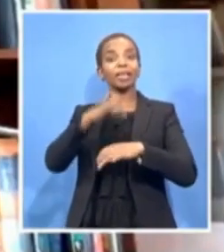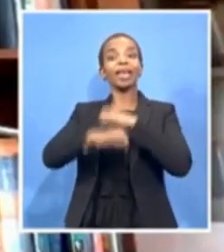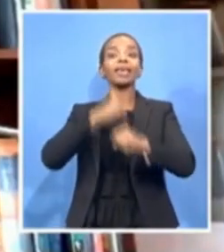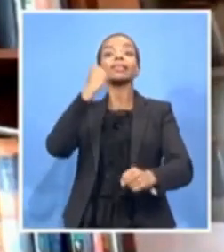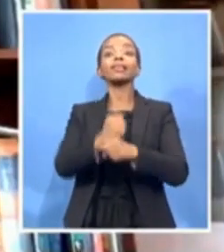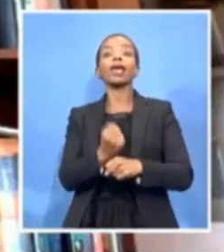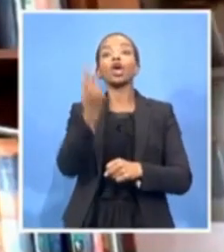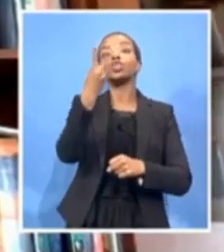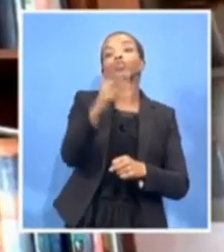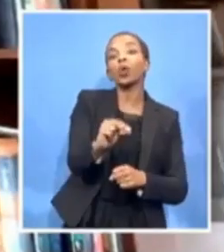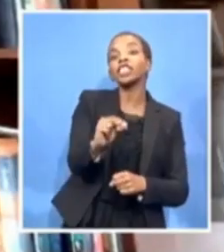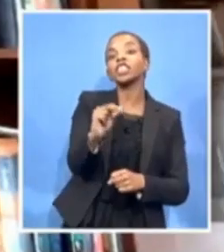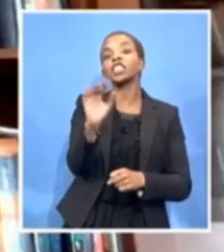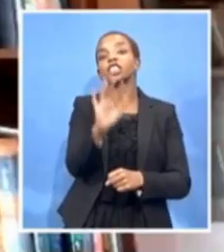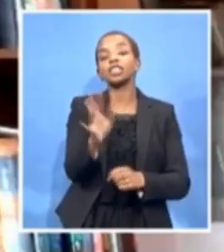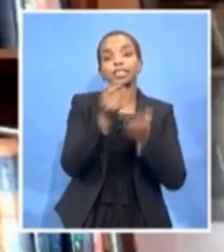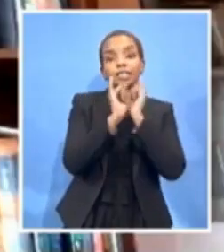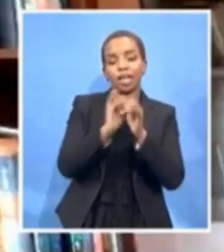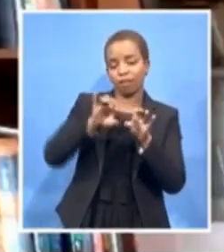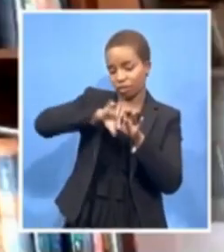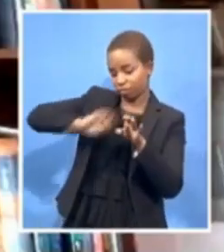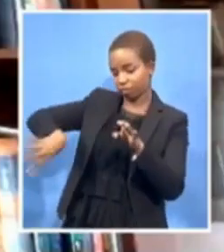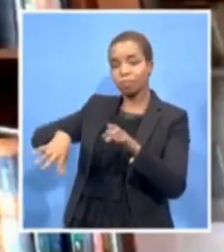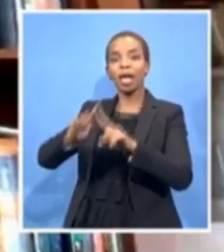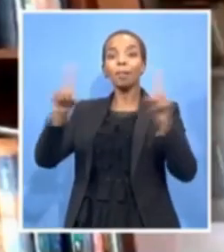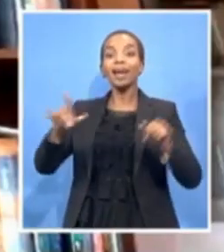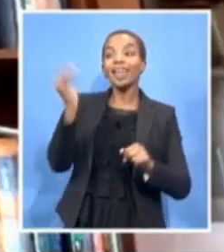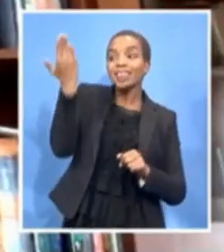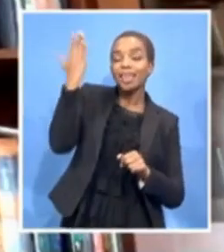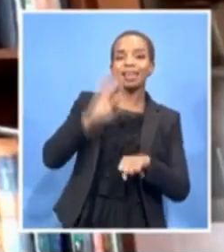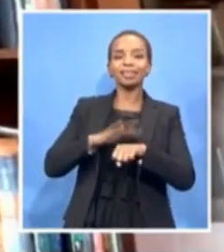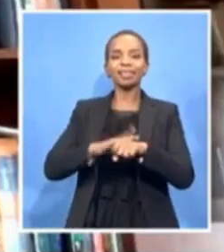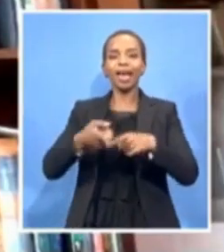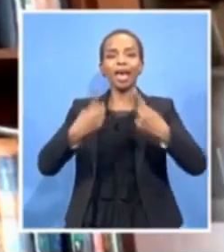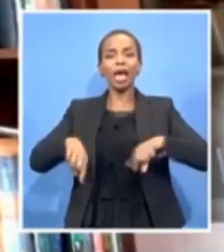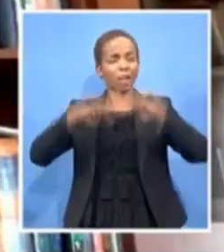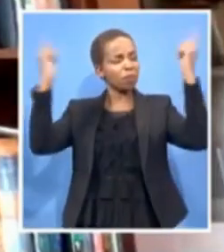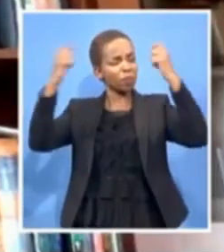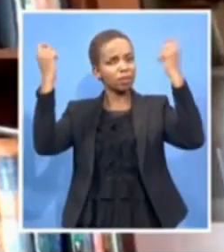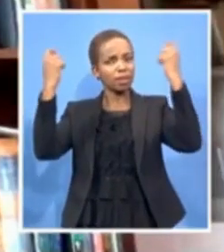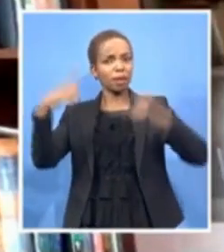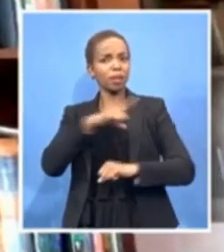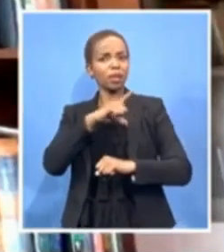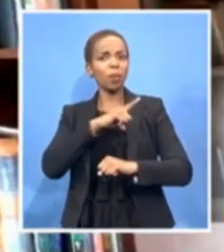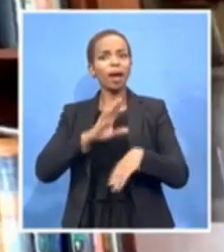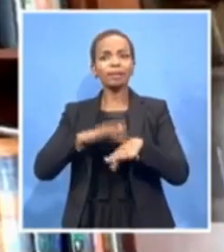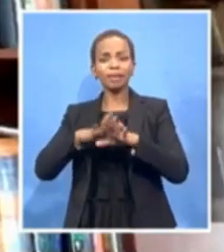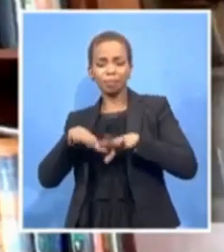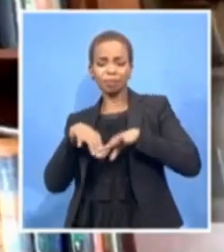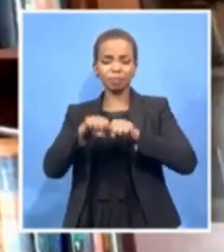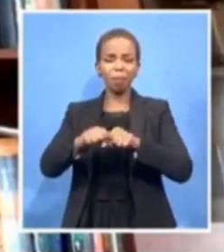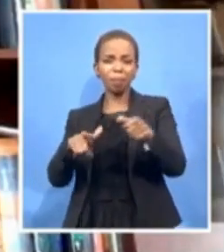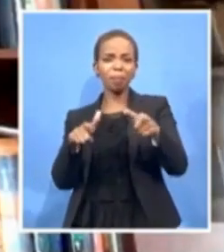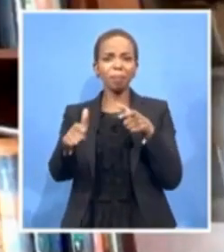2011. But at that time, we celebrated because apartheid was over. And this once again